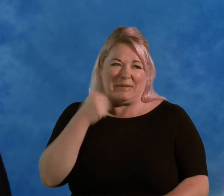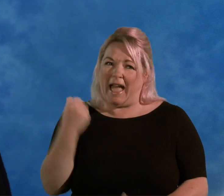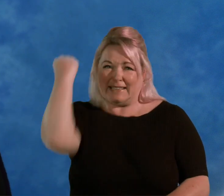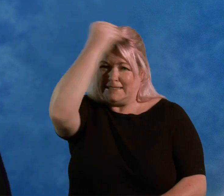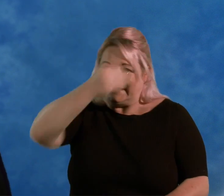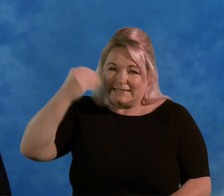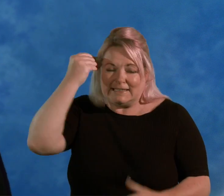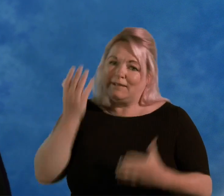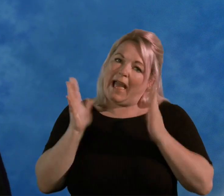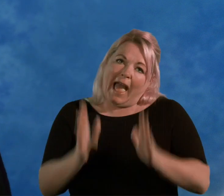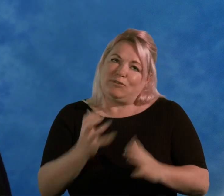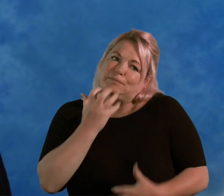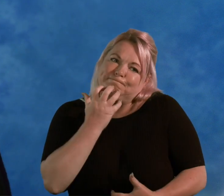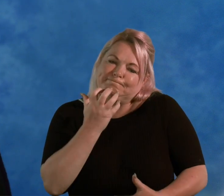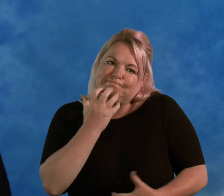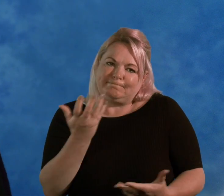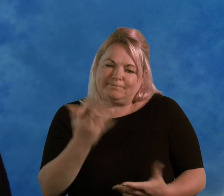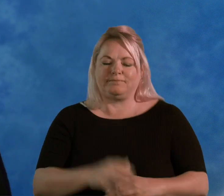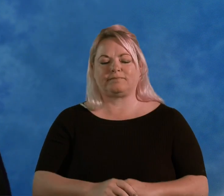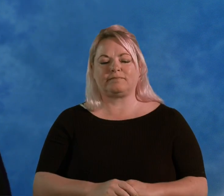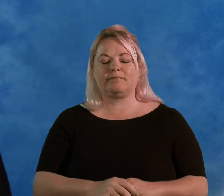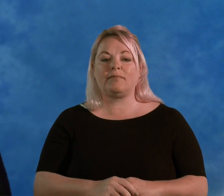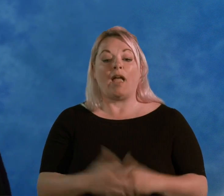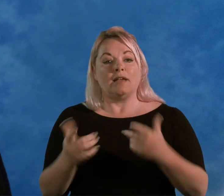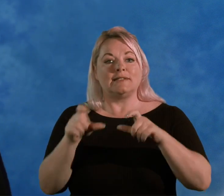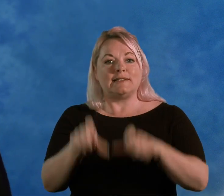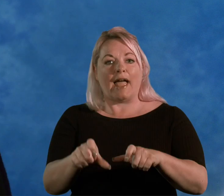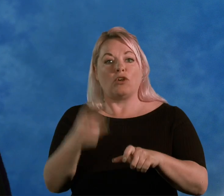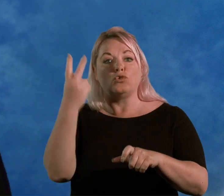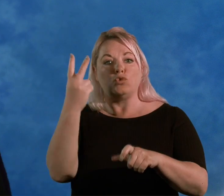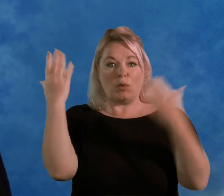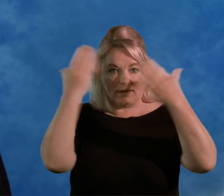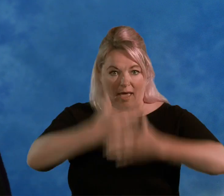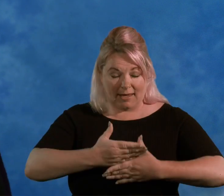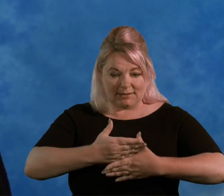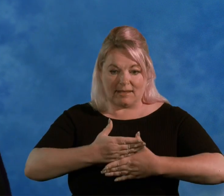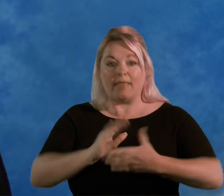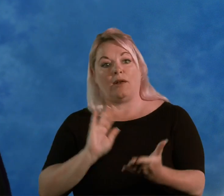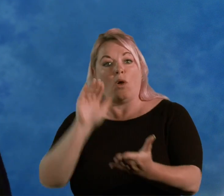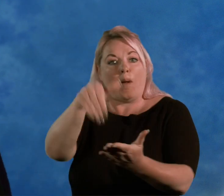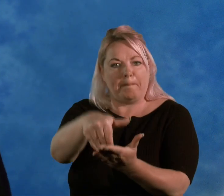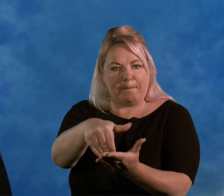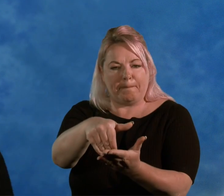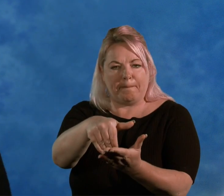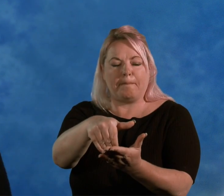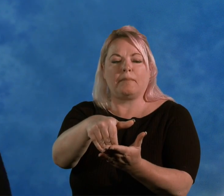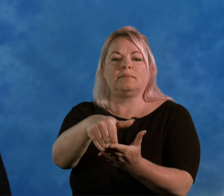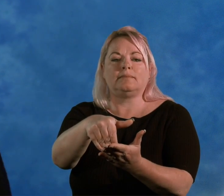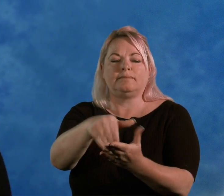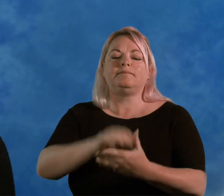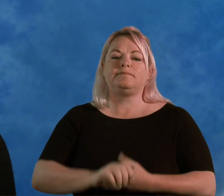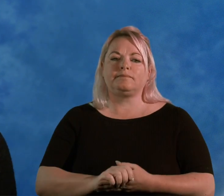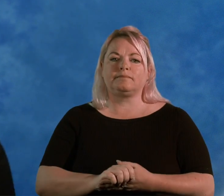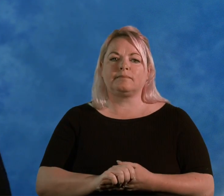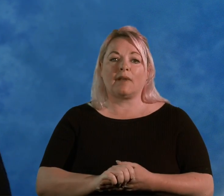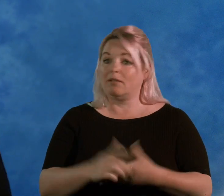but you just have to put up with it. And I stayed there for 2 nights and came home. And then